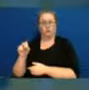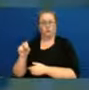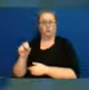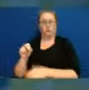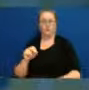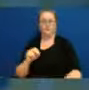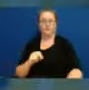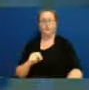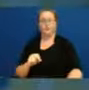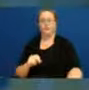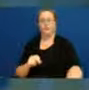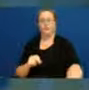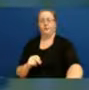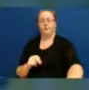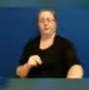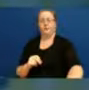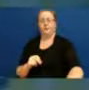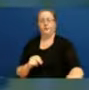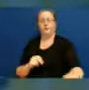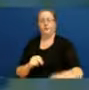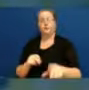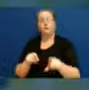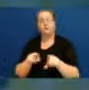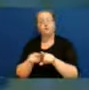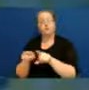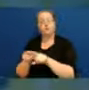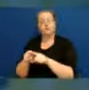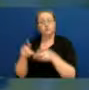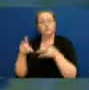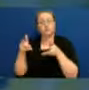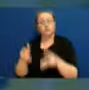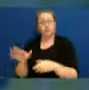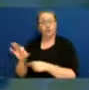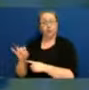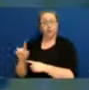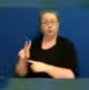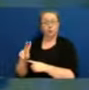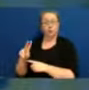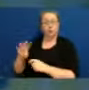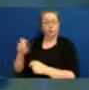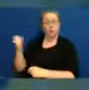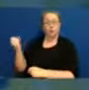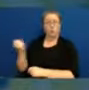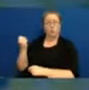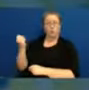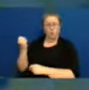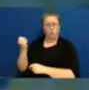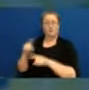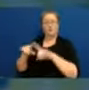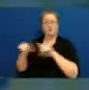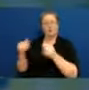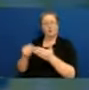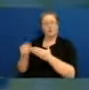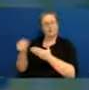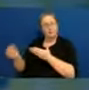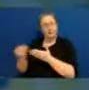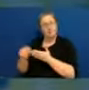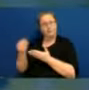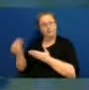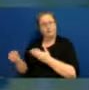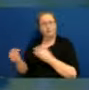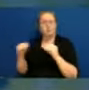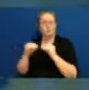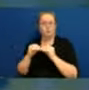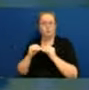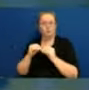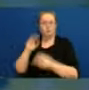1,851,130 this year. In addition, we have the remaining doses both in reserve and also are purchasing even